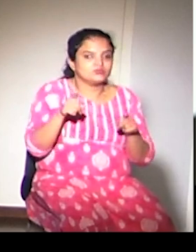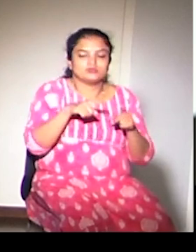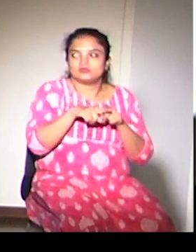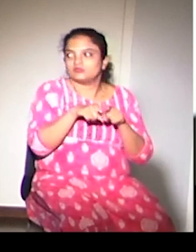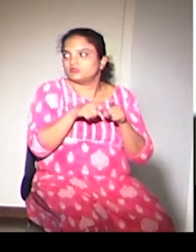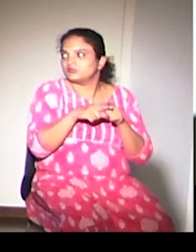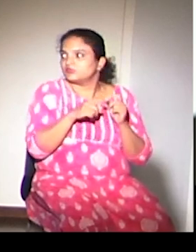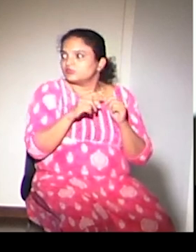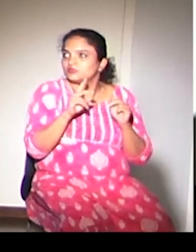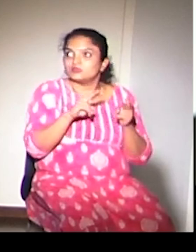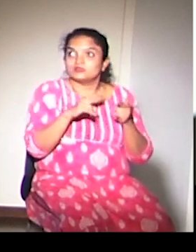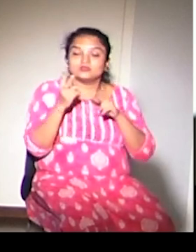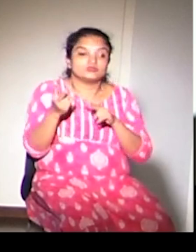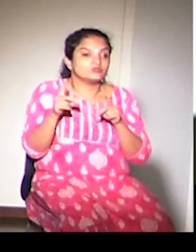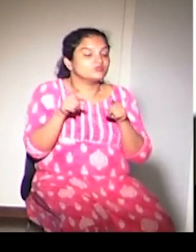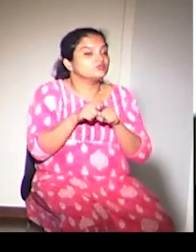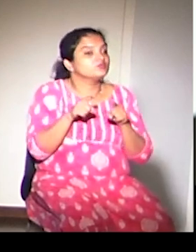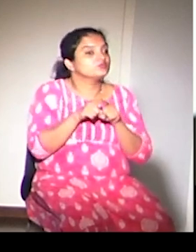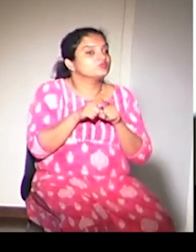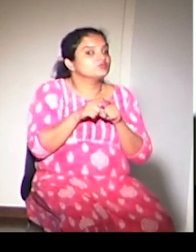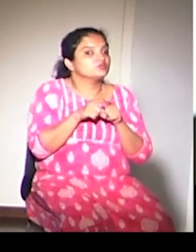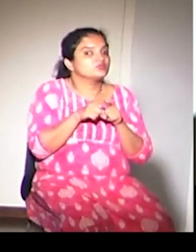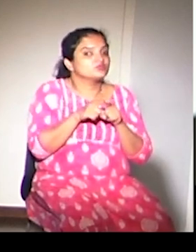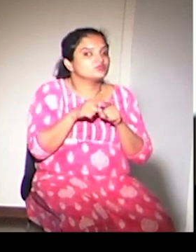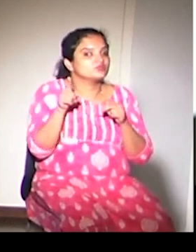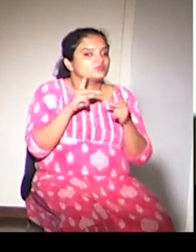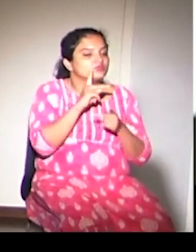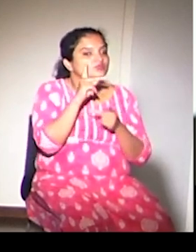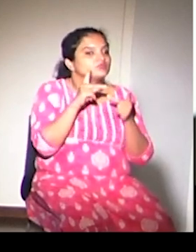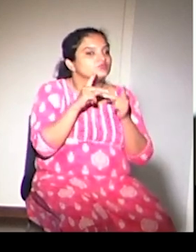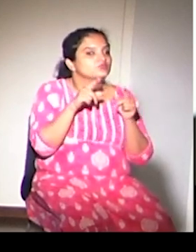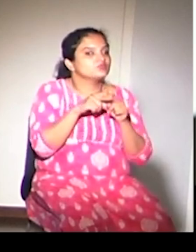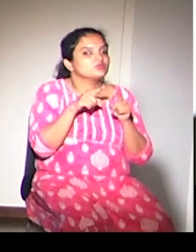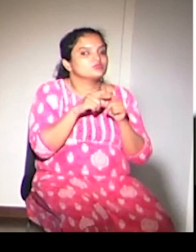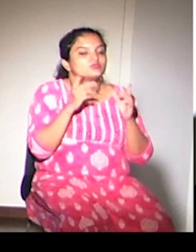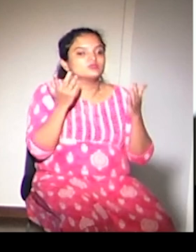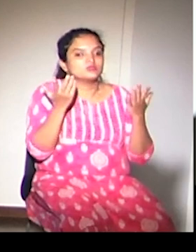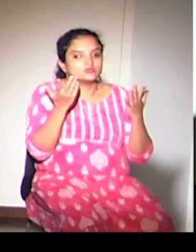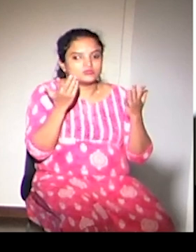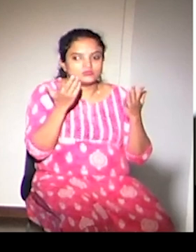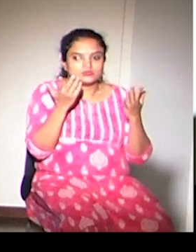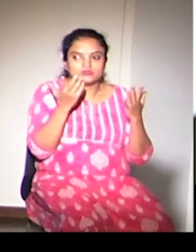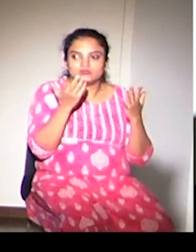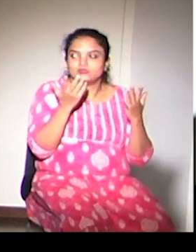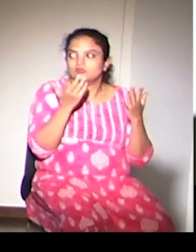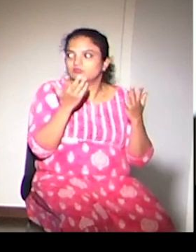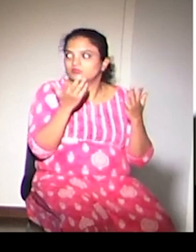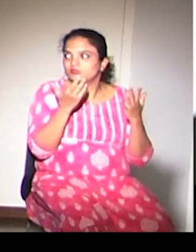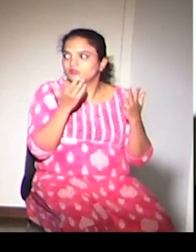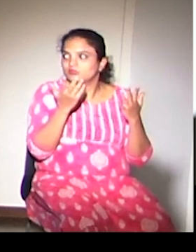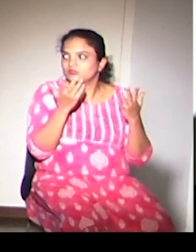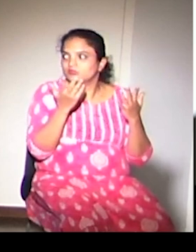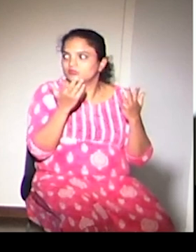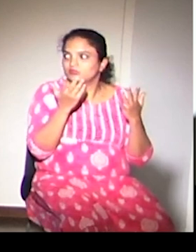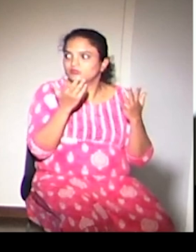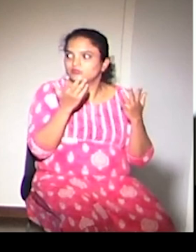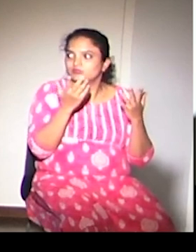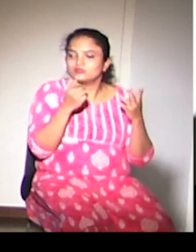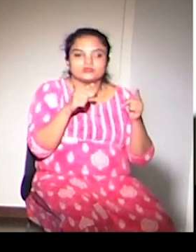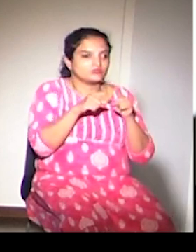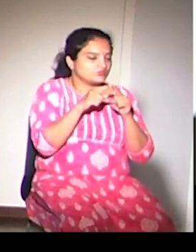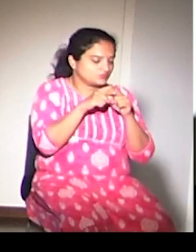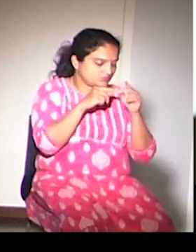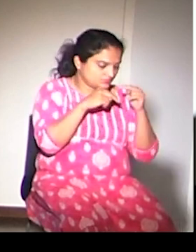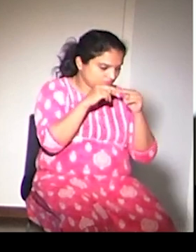think. Other than certain specific examples, such as the pottery of Multan